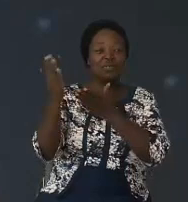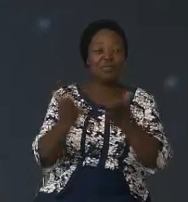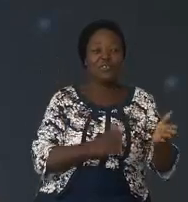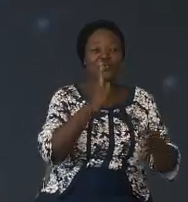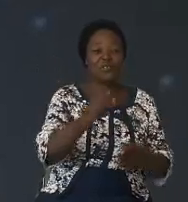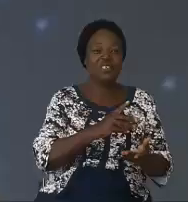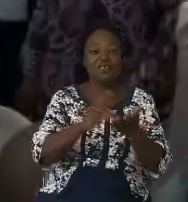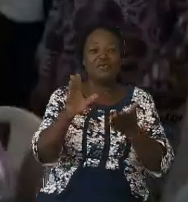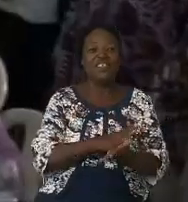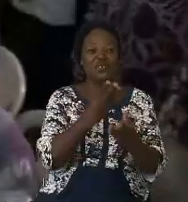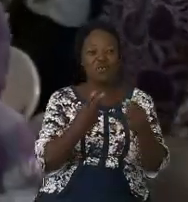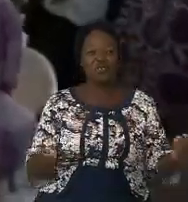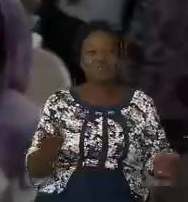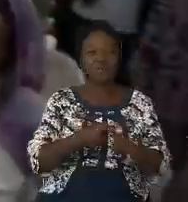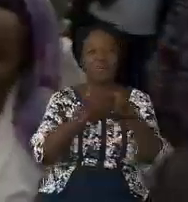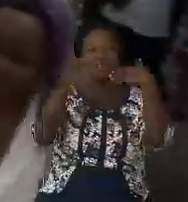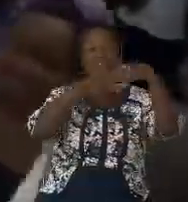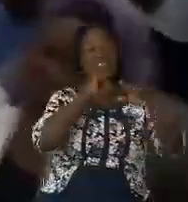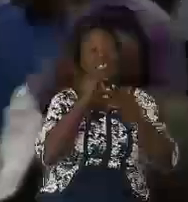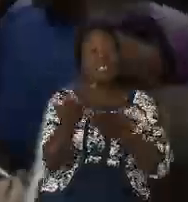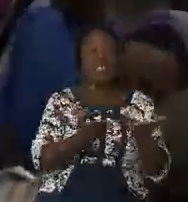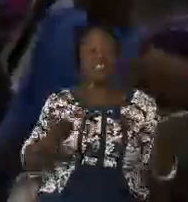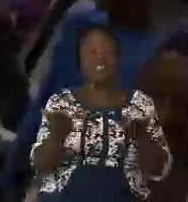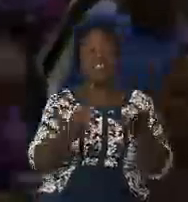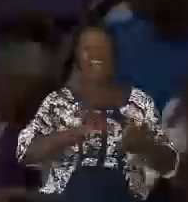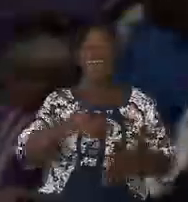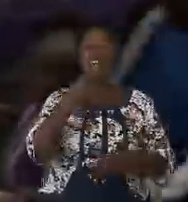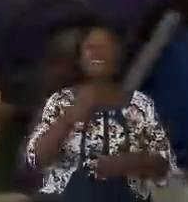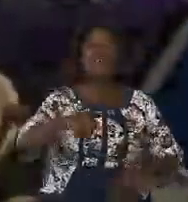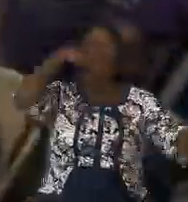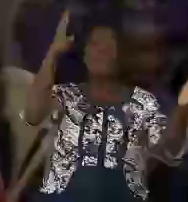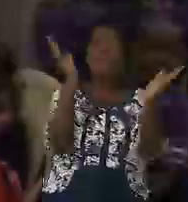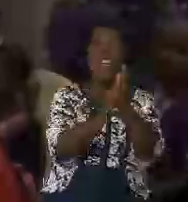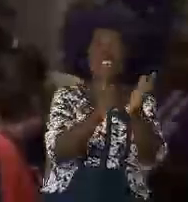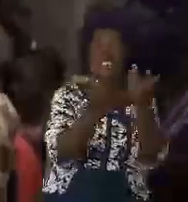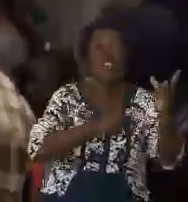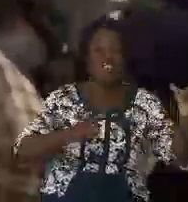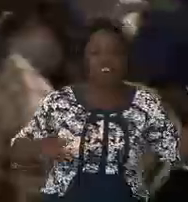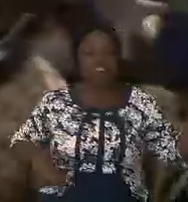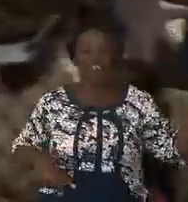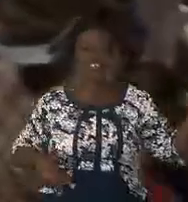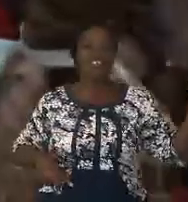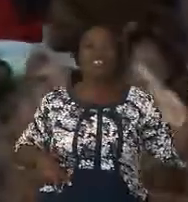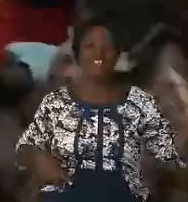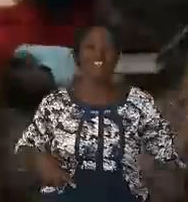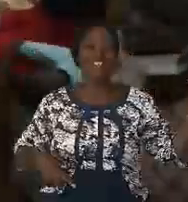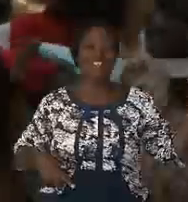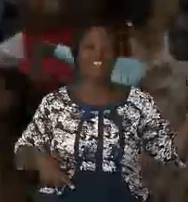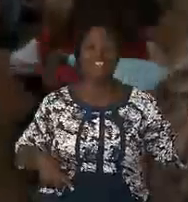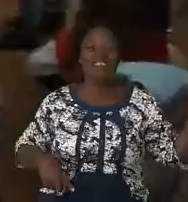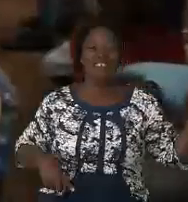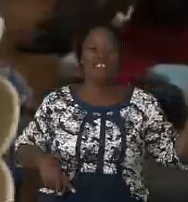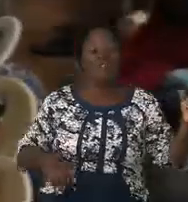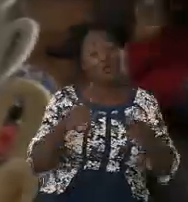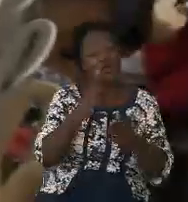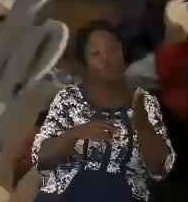is here, and the one that brought your divine solution from heaven is here, I say, praise